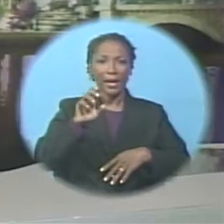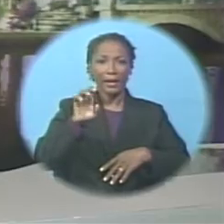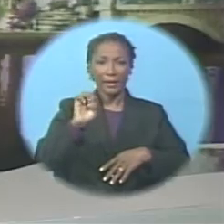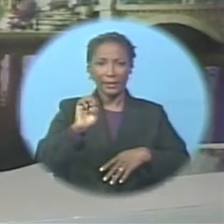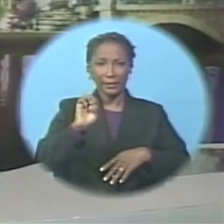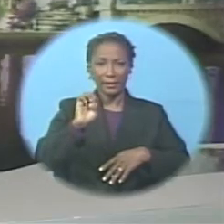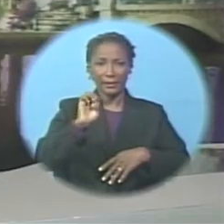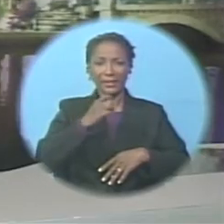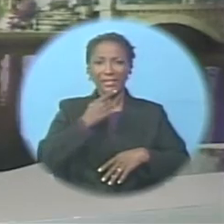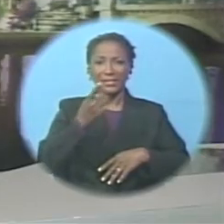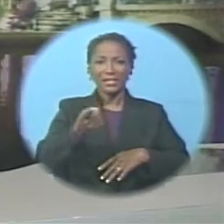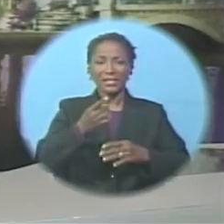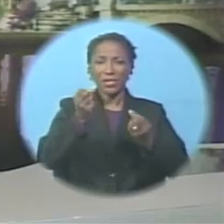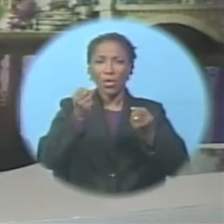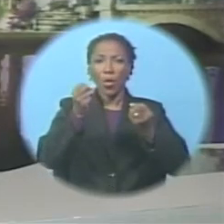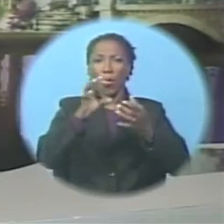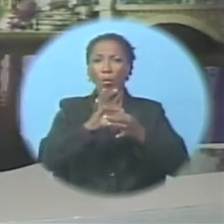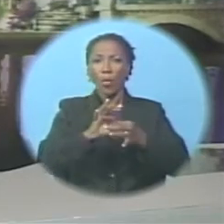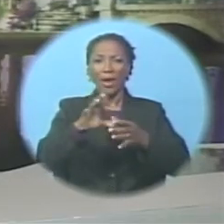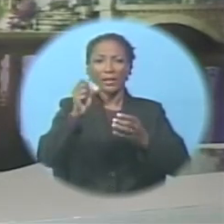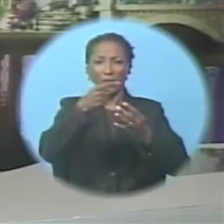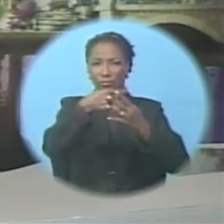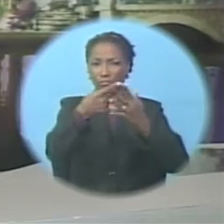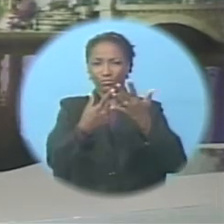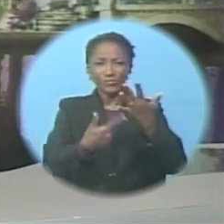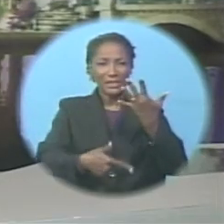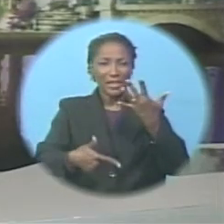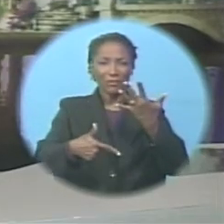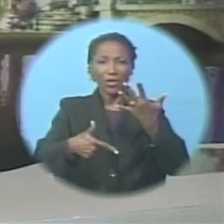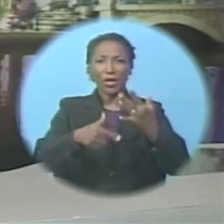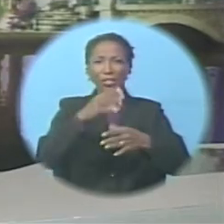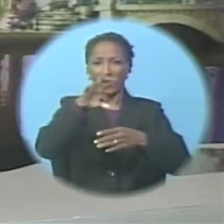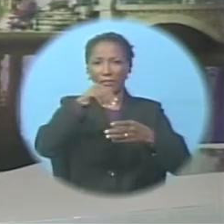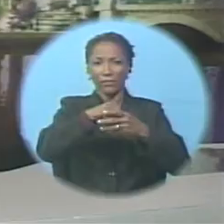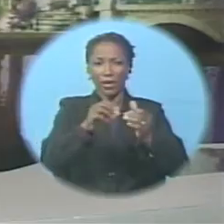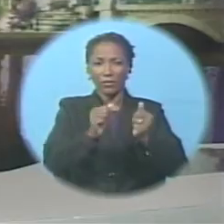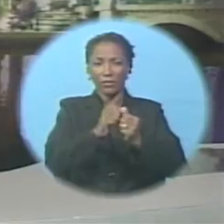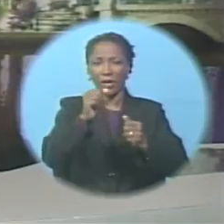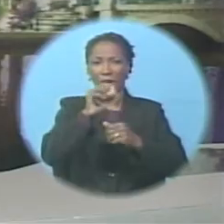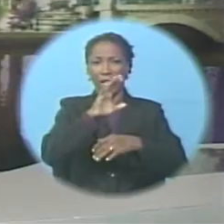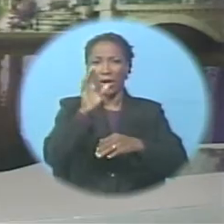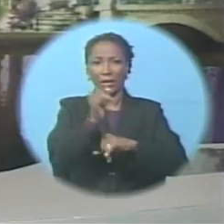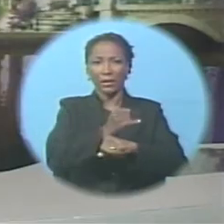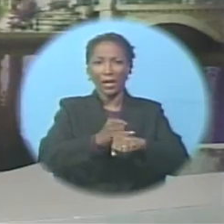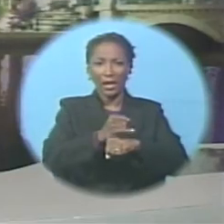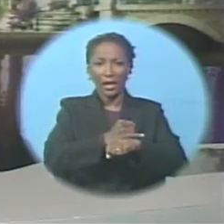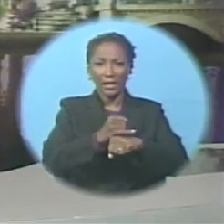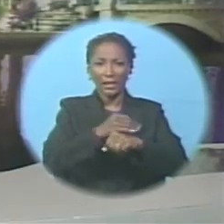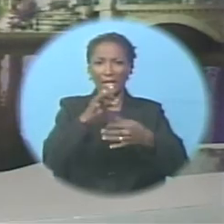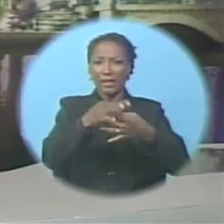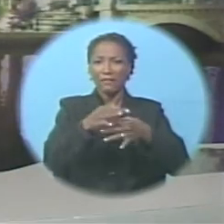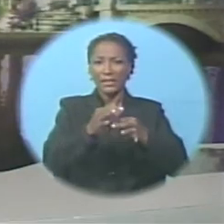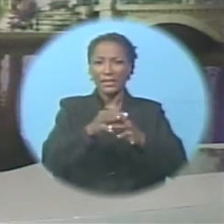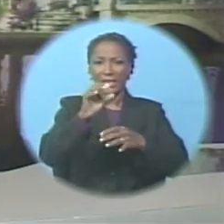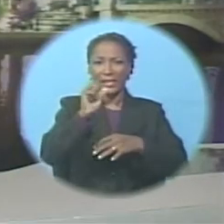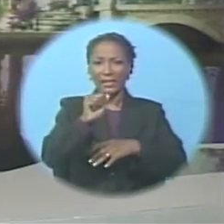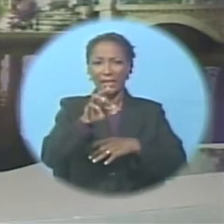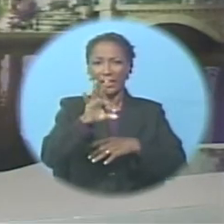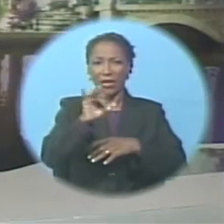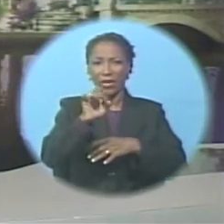several the Chinese are involved in on the island. They include the ongoing refurbishment of the Garfield Sobers Gymnasium, which will host Carry